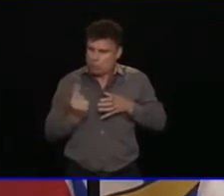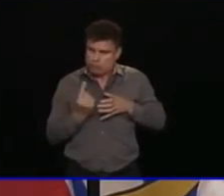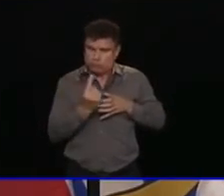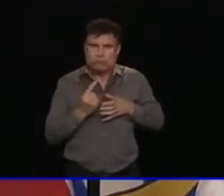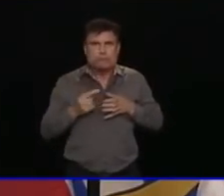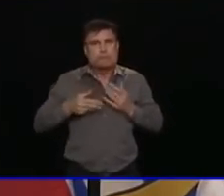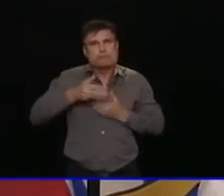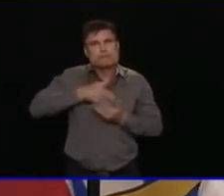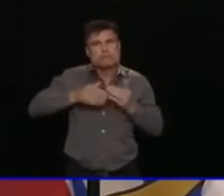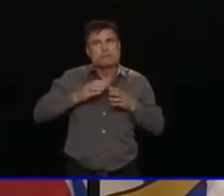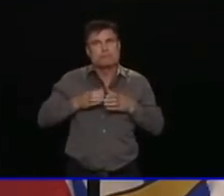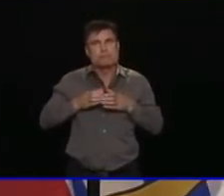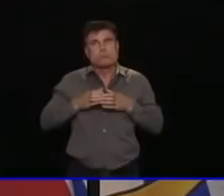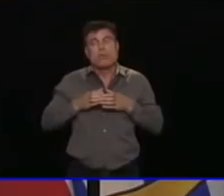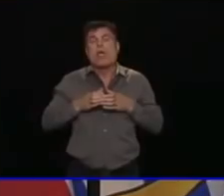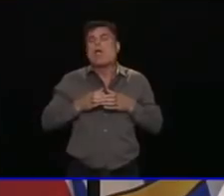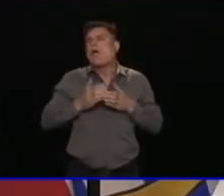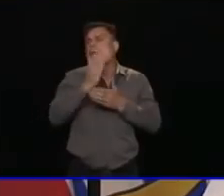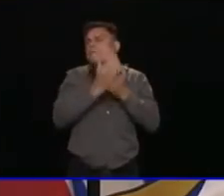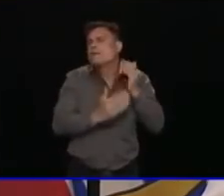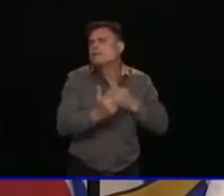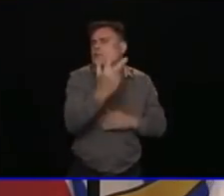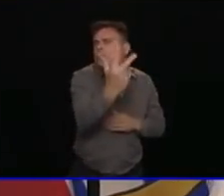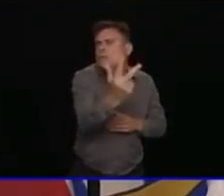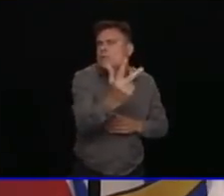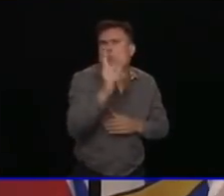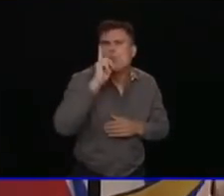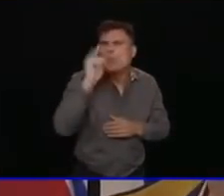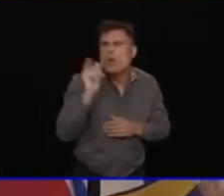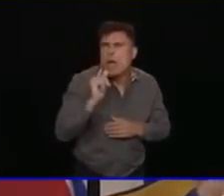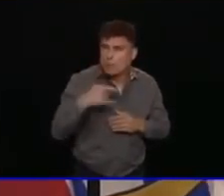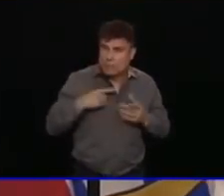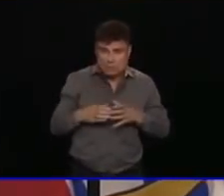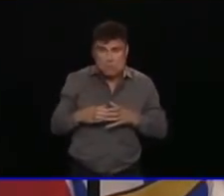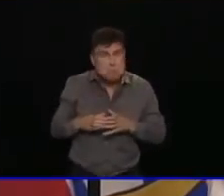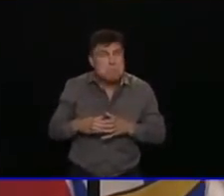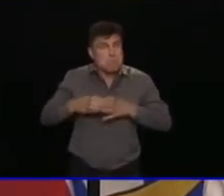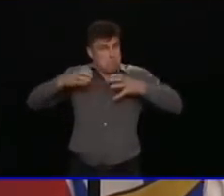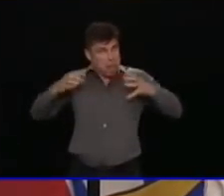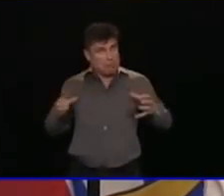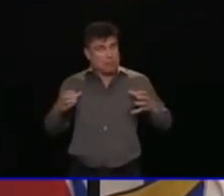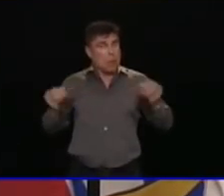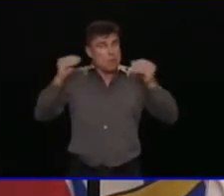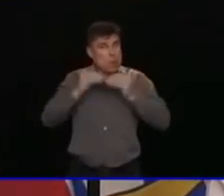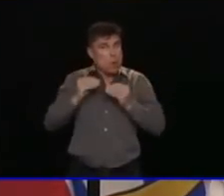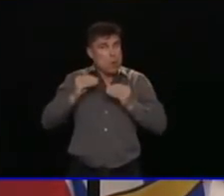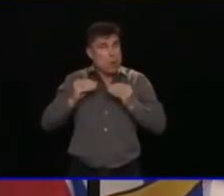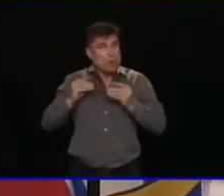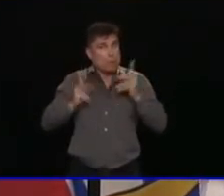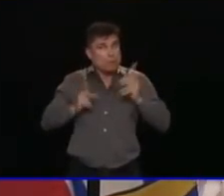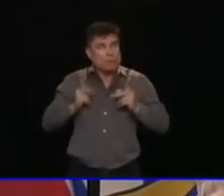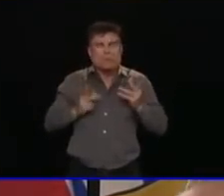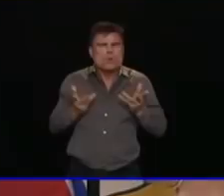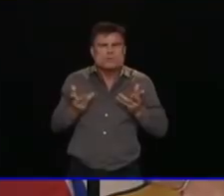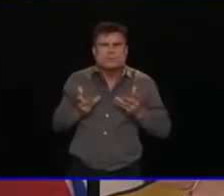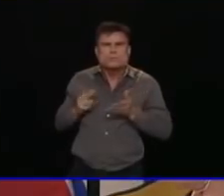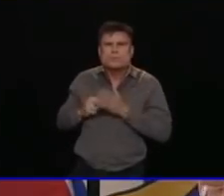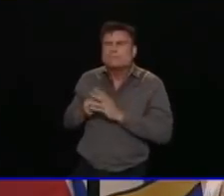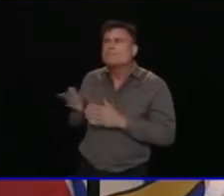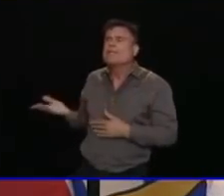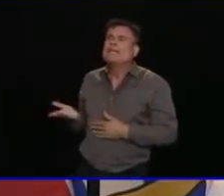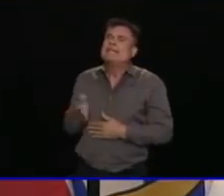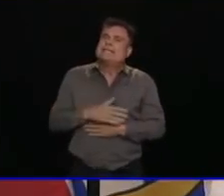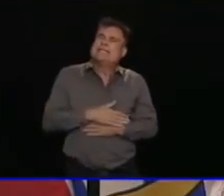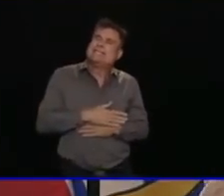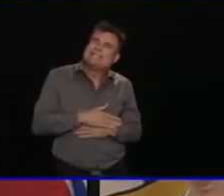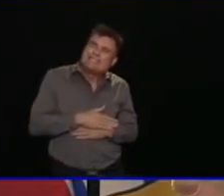yet? Yeah, so I think that's where the nuance comes. And because as we're moving into this phase,